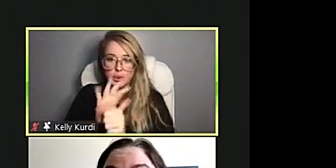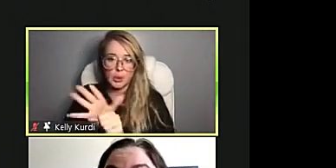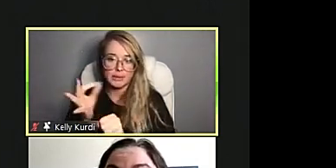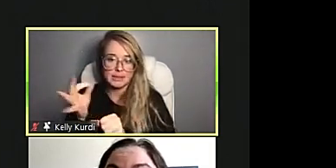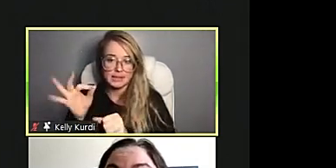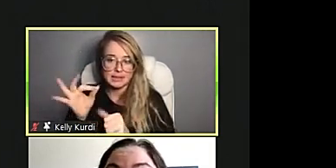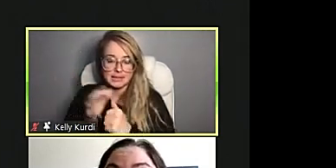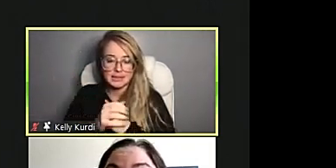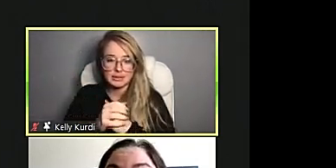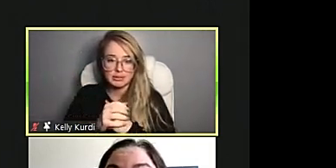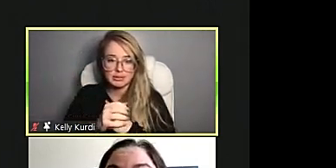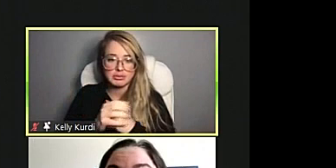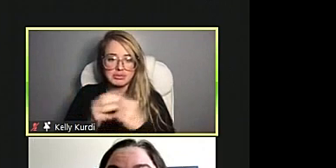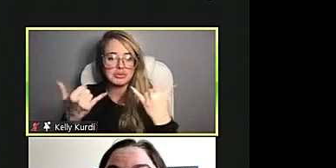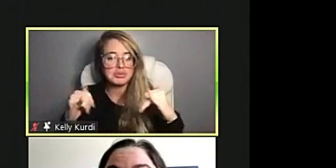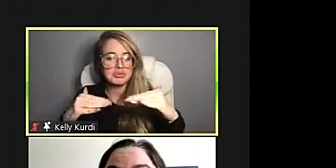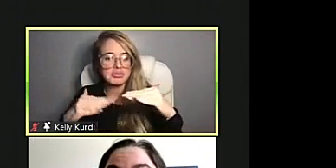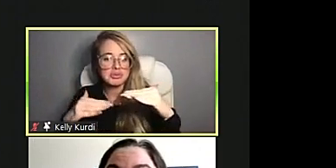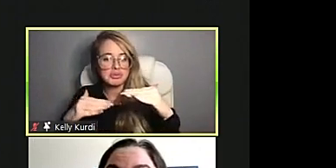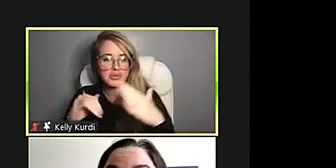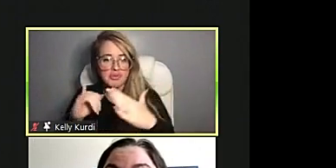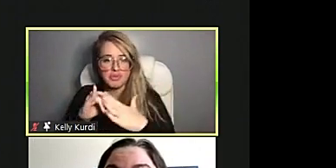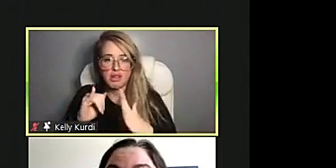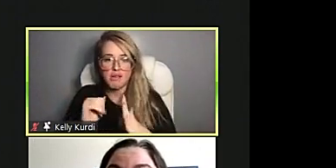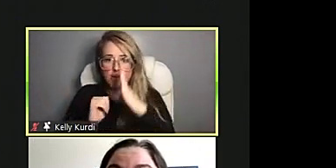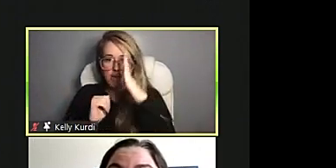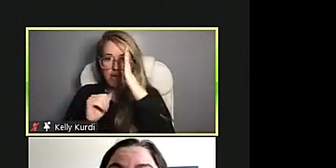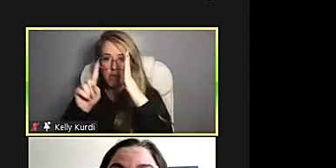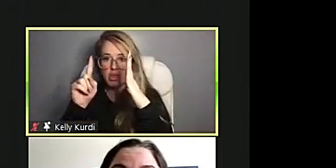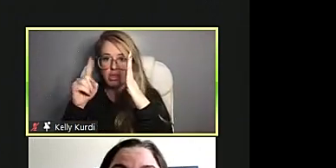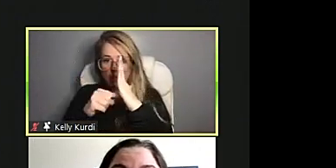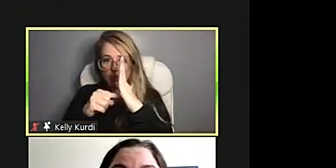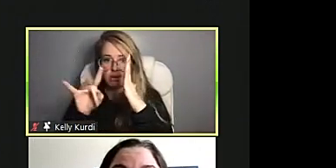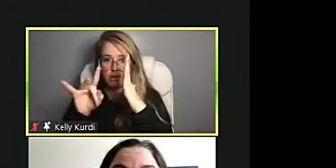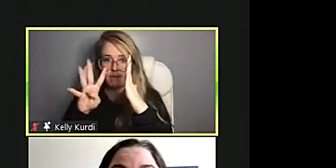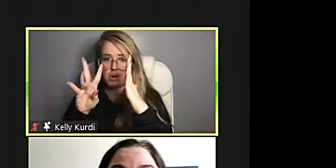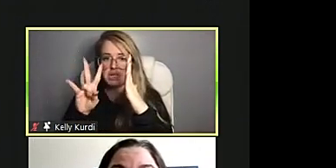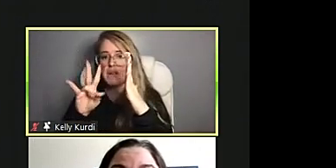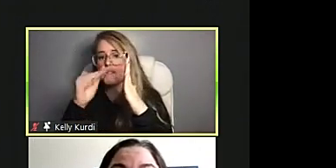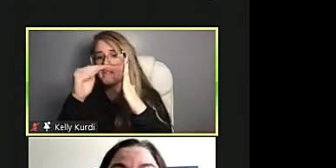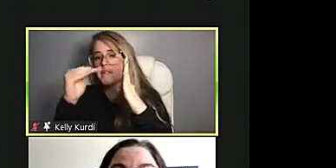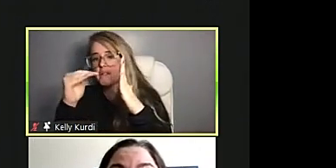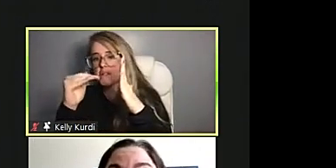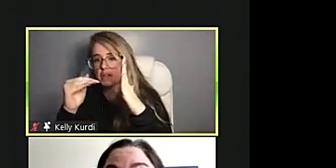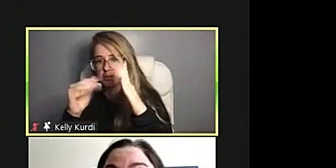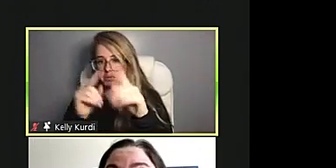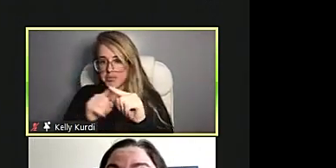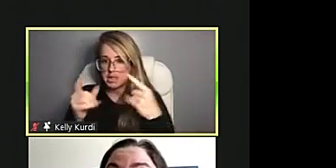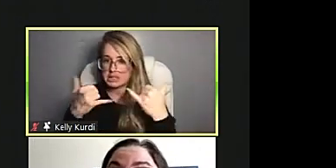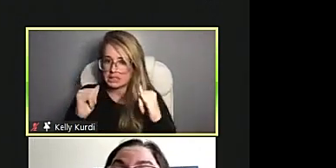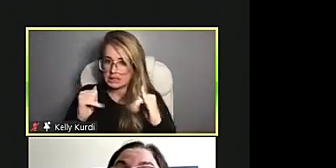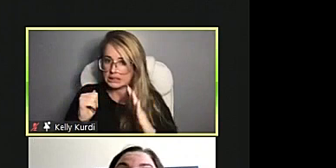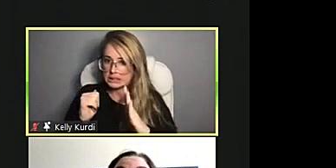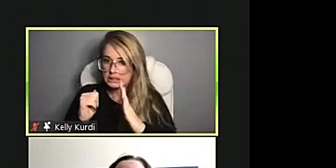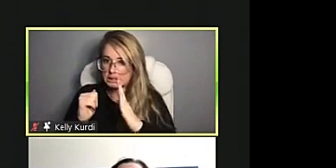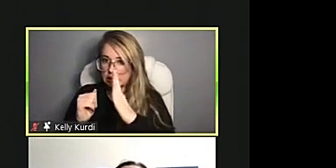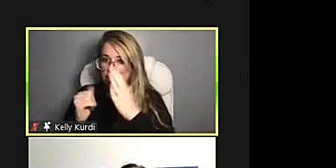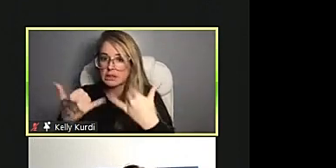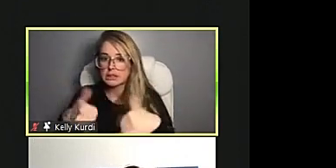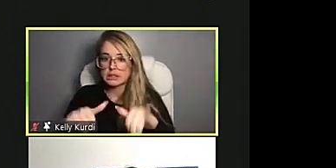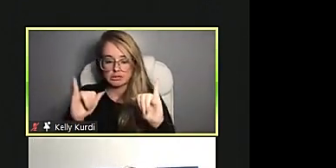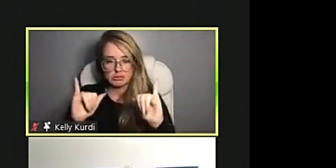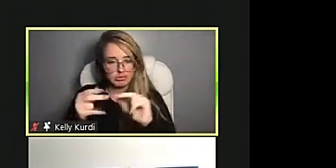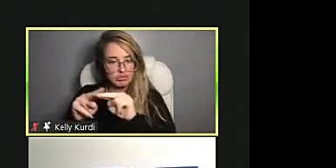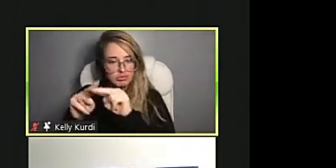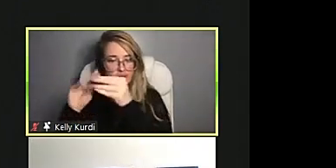COVID-19. Still below that peak of 1,847, but our trajectory does continue to go up. And